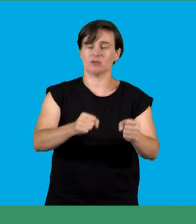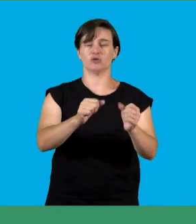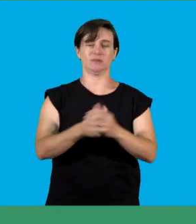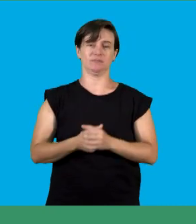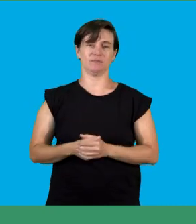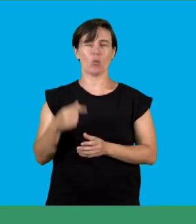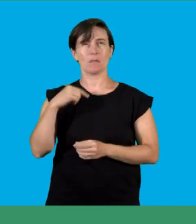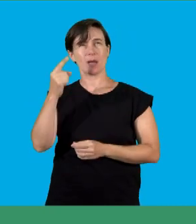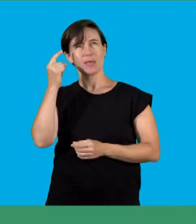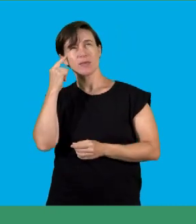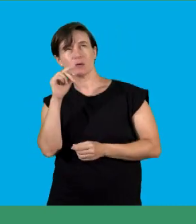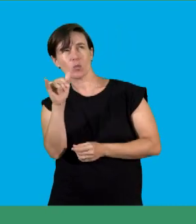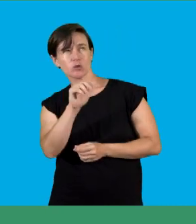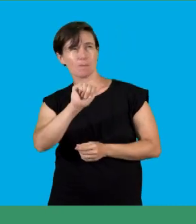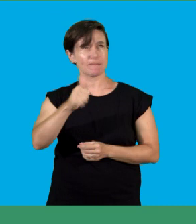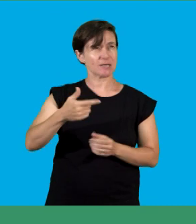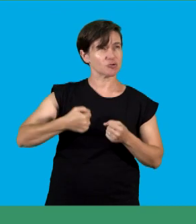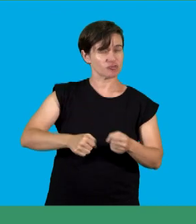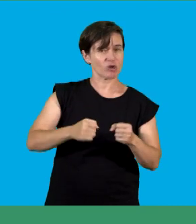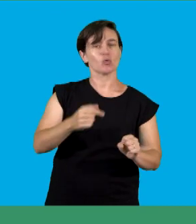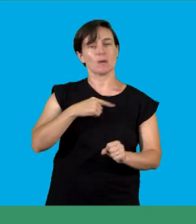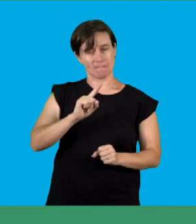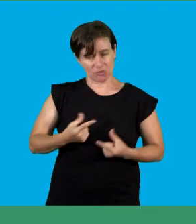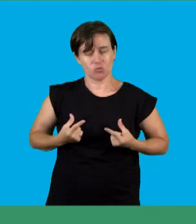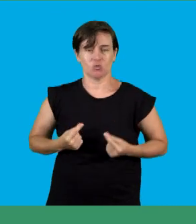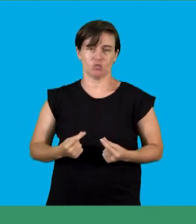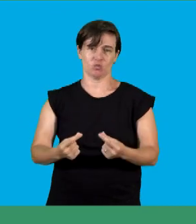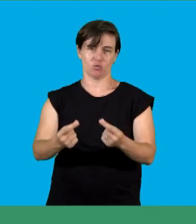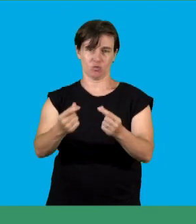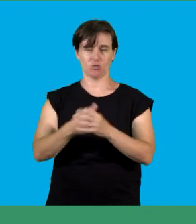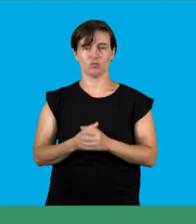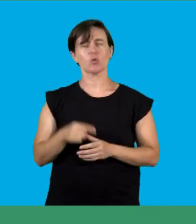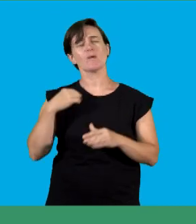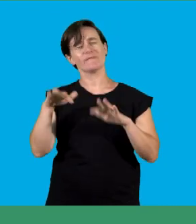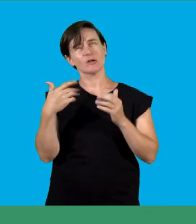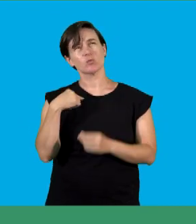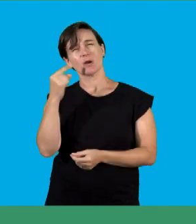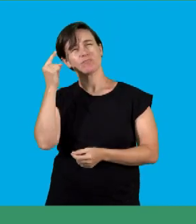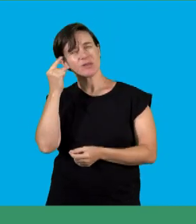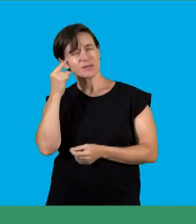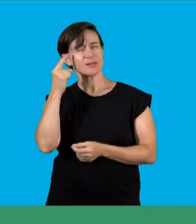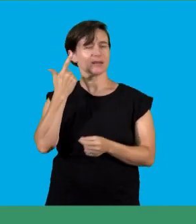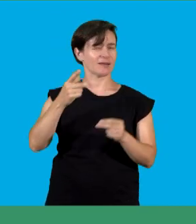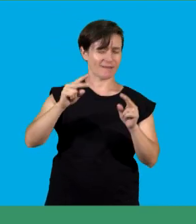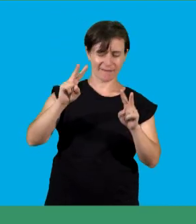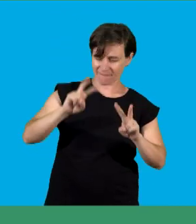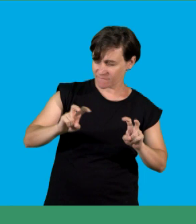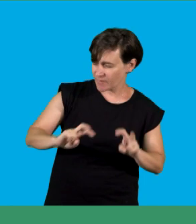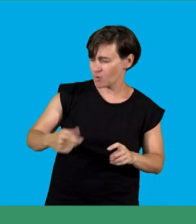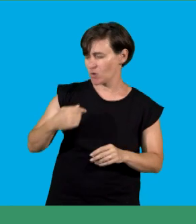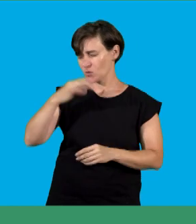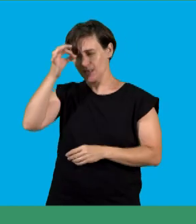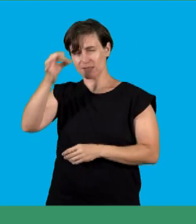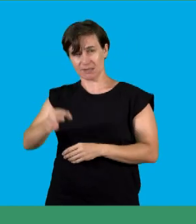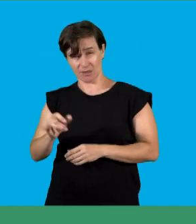this is us now coming up with the steps, trying to solve the problem. So you formulated, you came up with the strategy, you evaluated it,